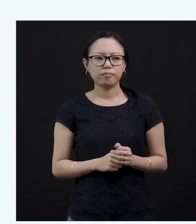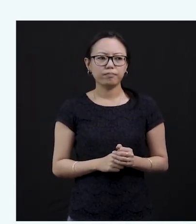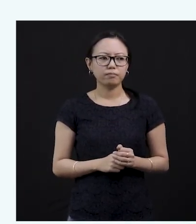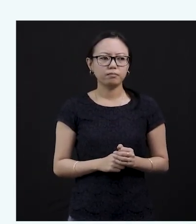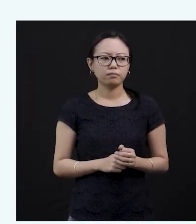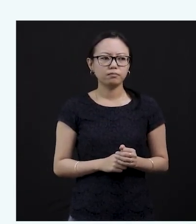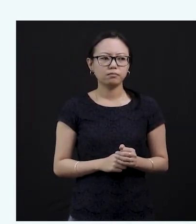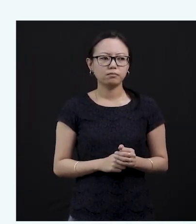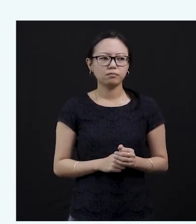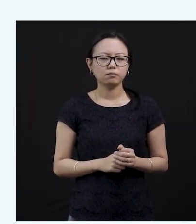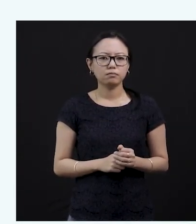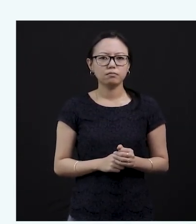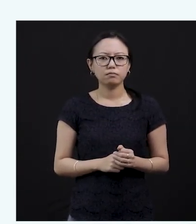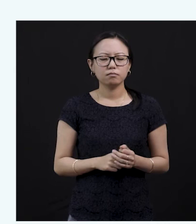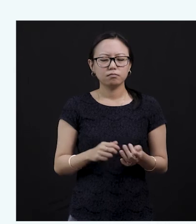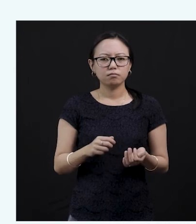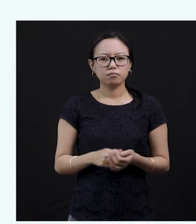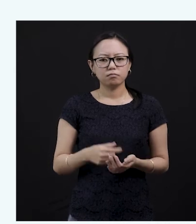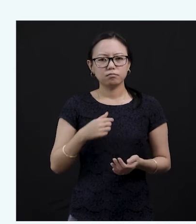to the textbook.